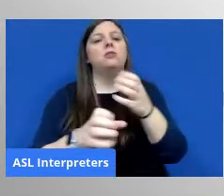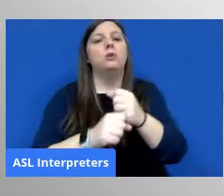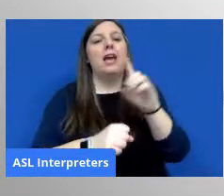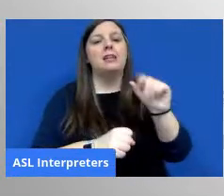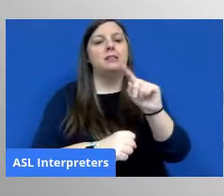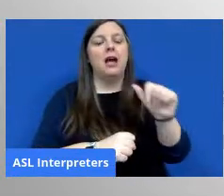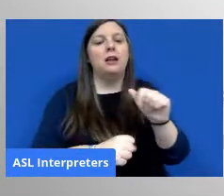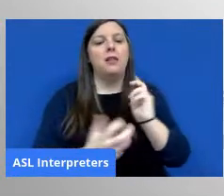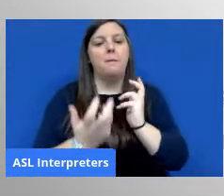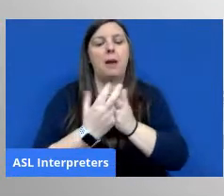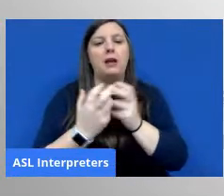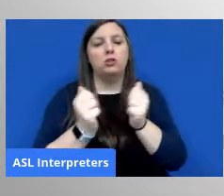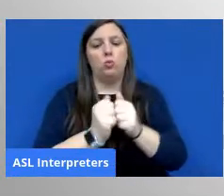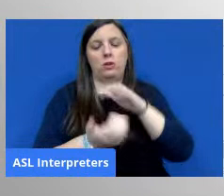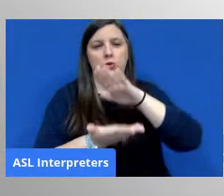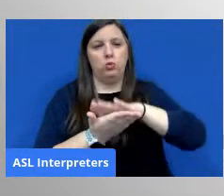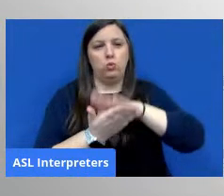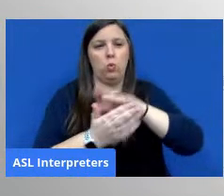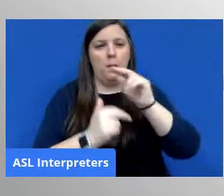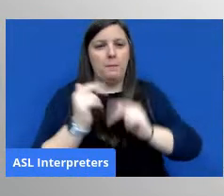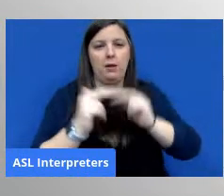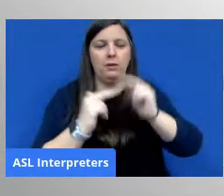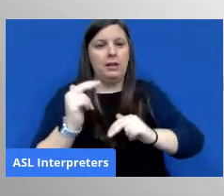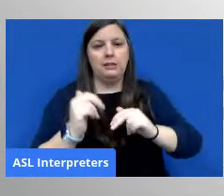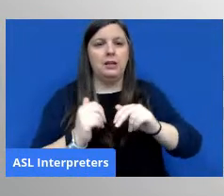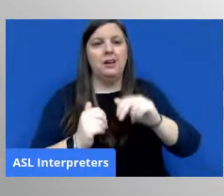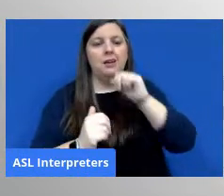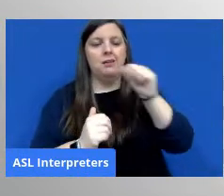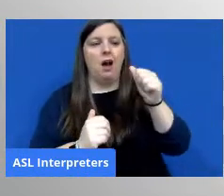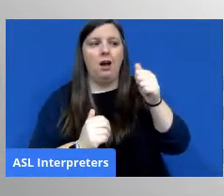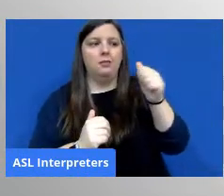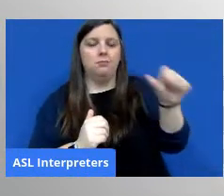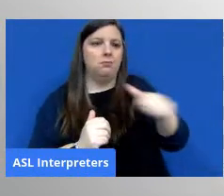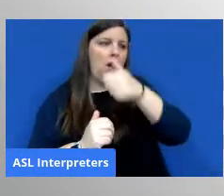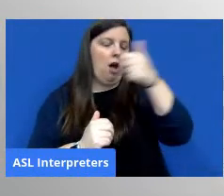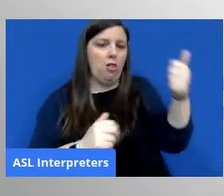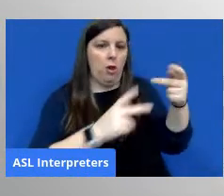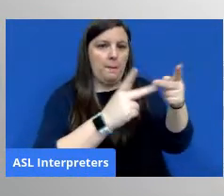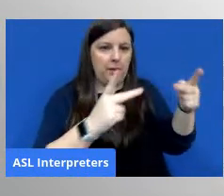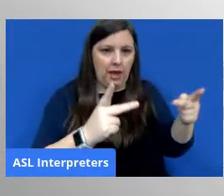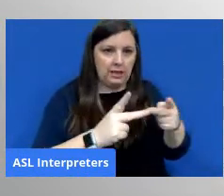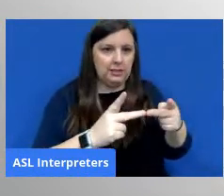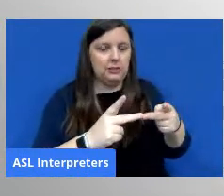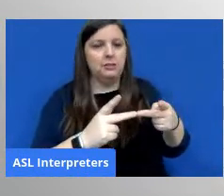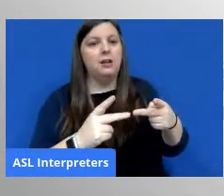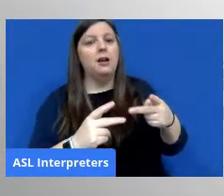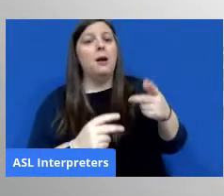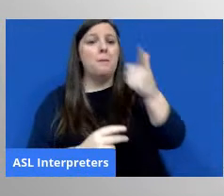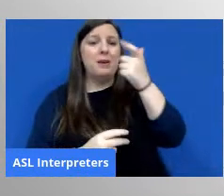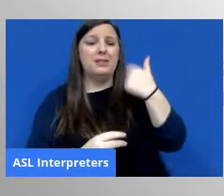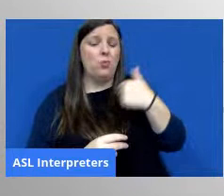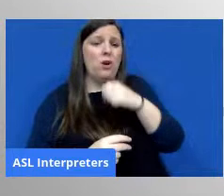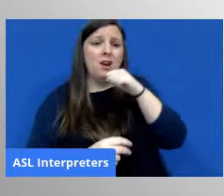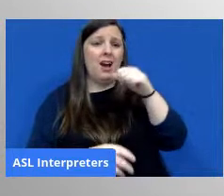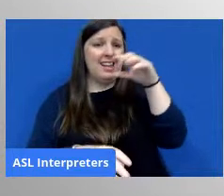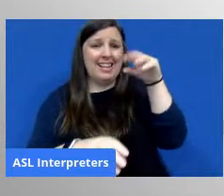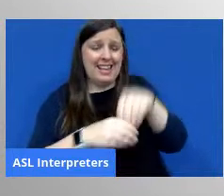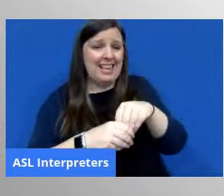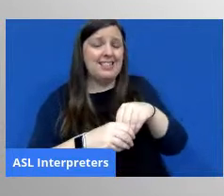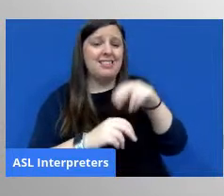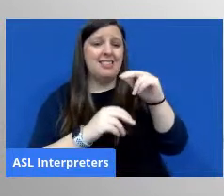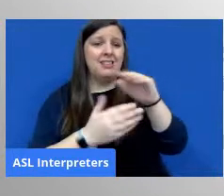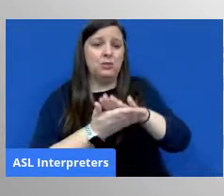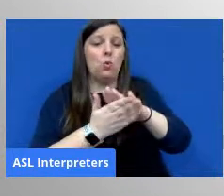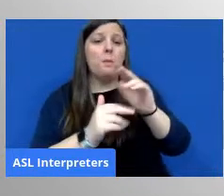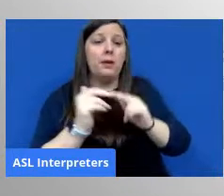opinions about what happens or does not happen inside of a school building, because we aren't in there and we get to make decisions about